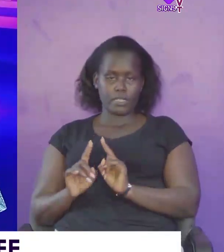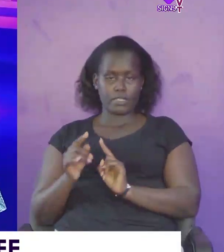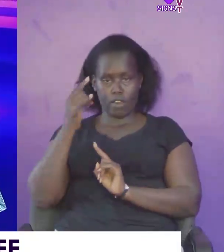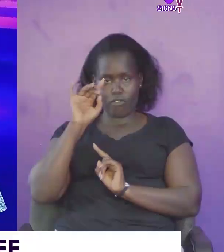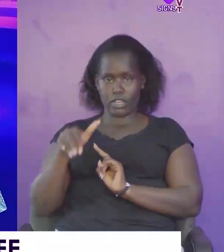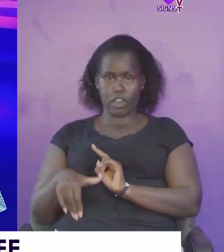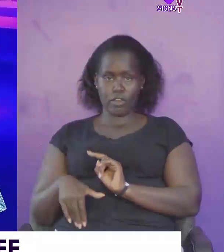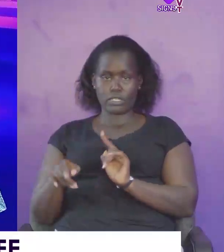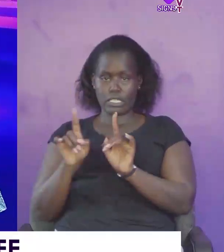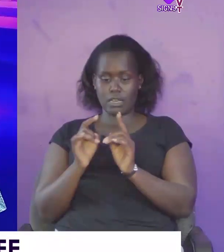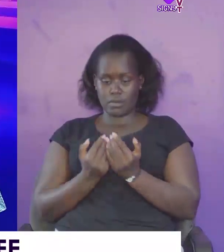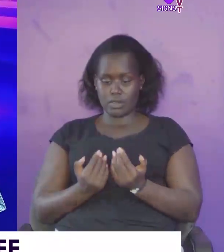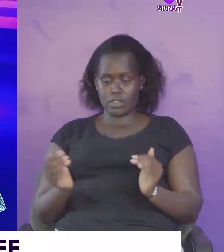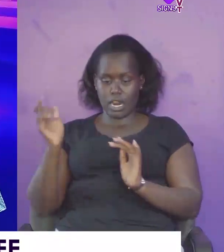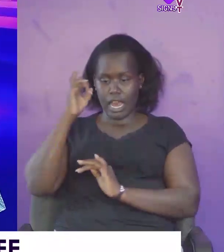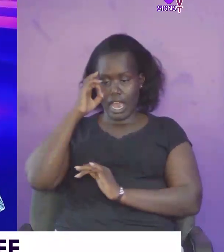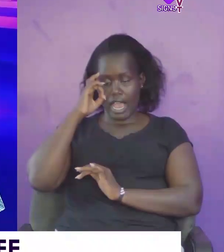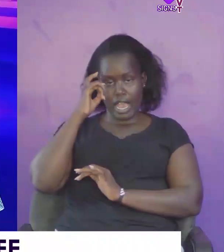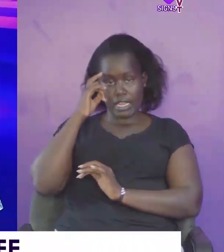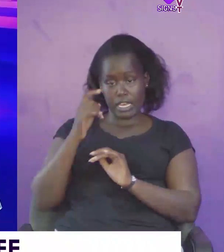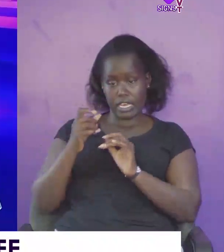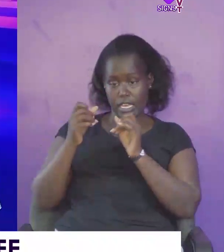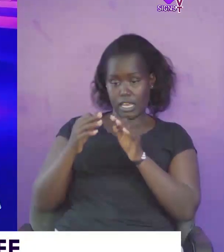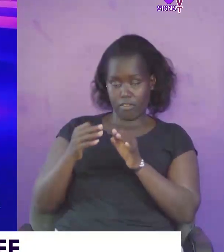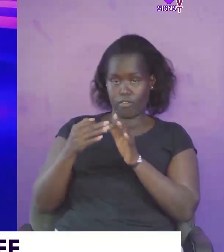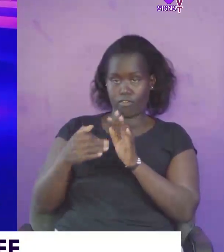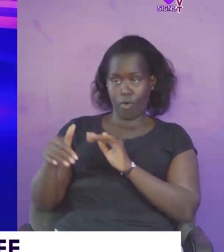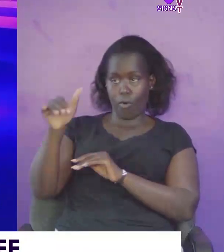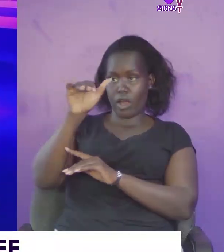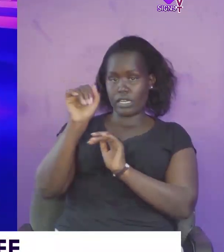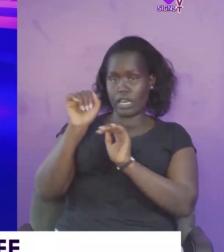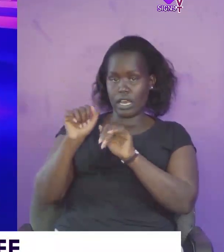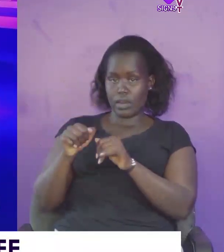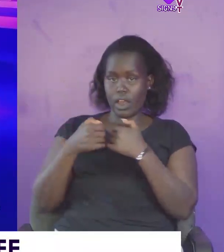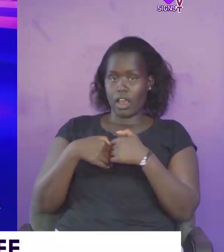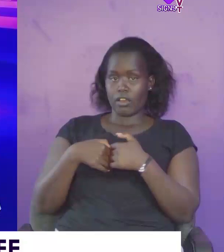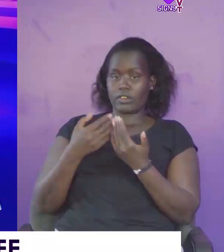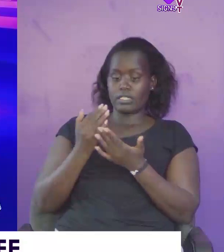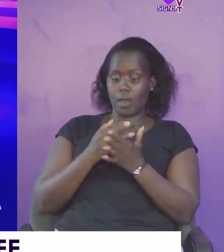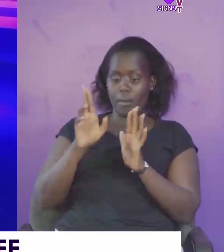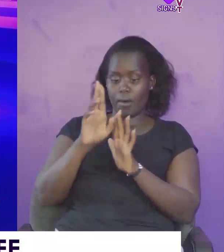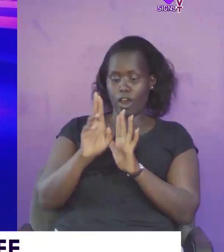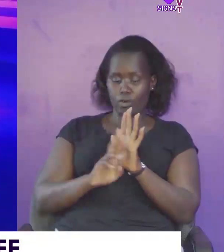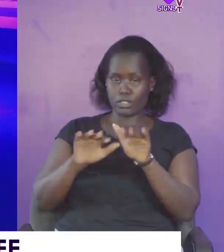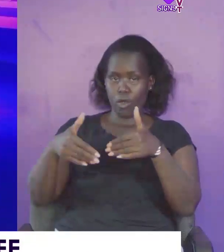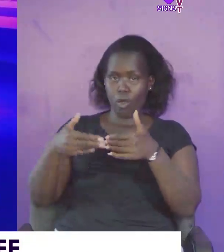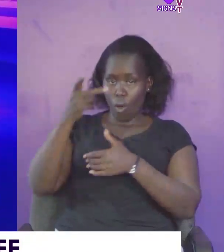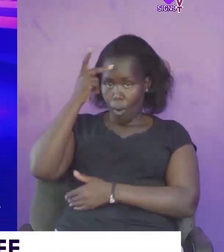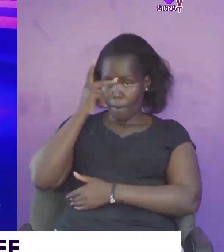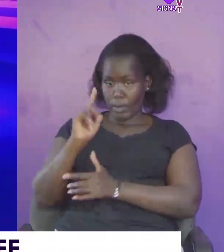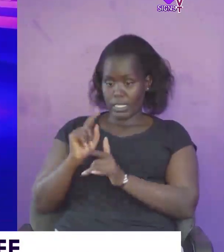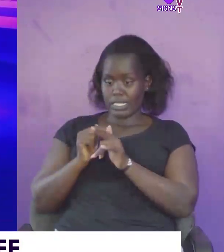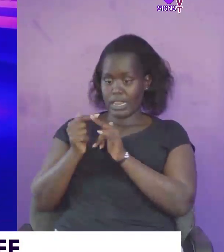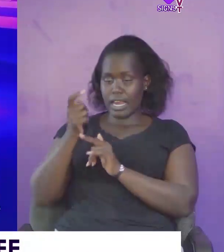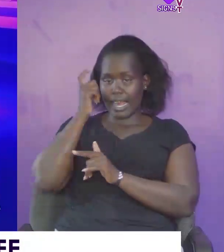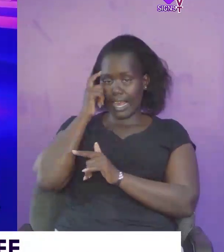teenagers and for children, I think if for adulthood there can be some regulations on policy, then I think